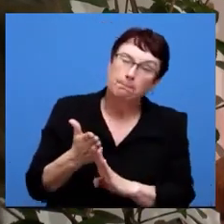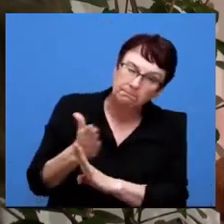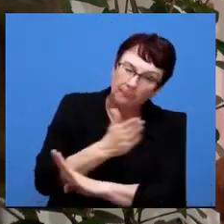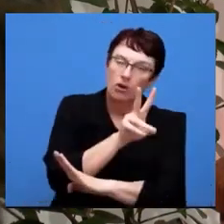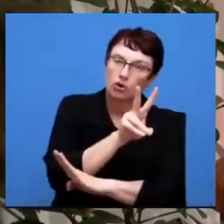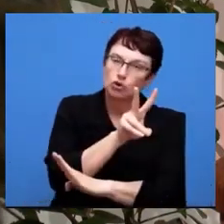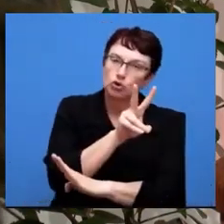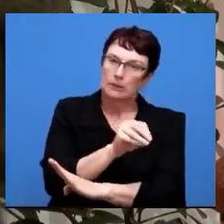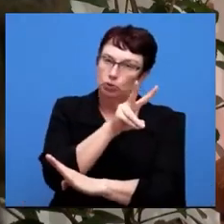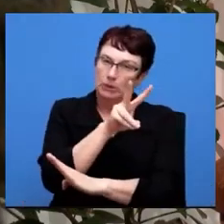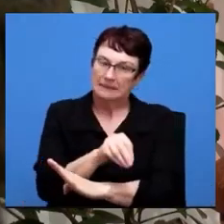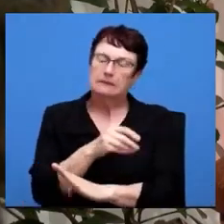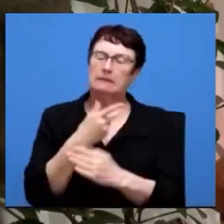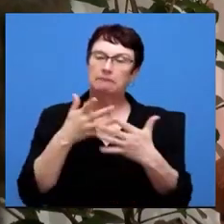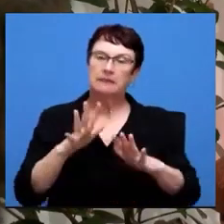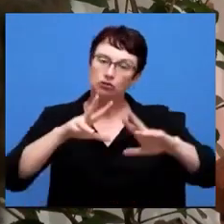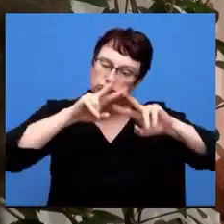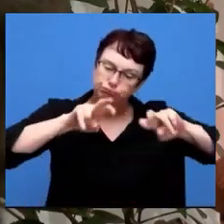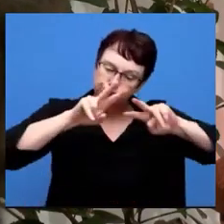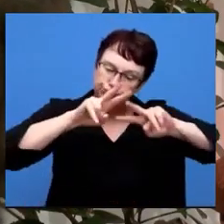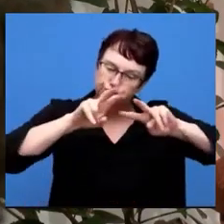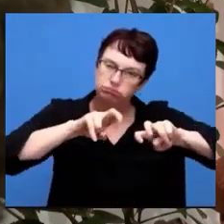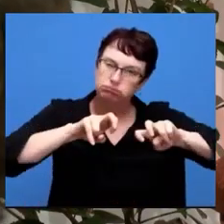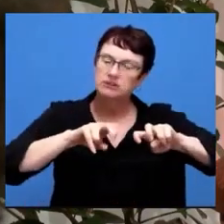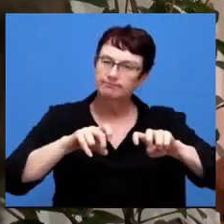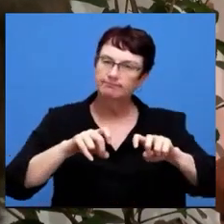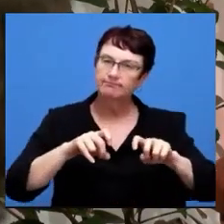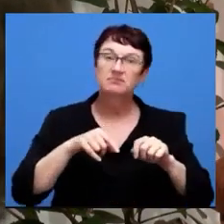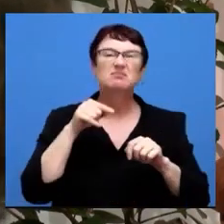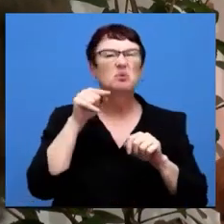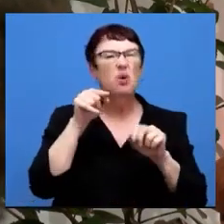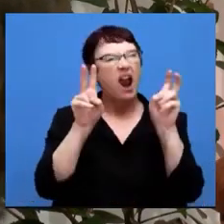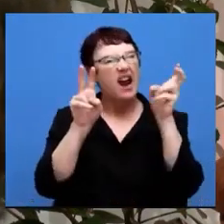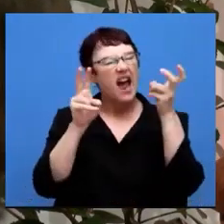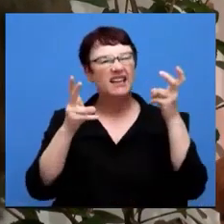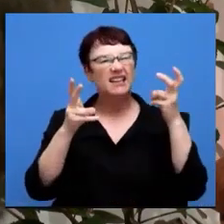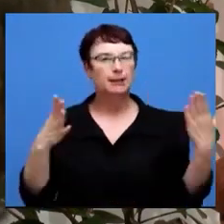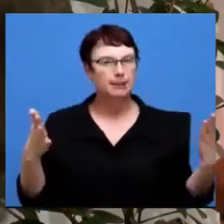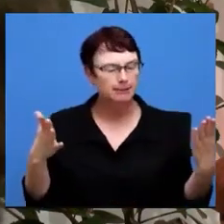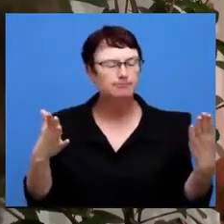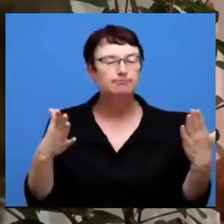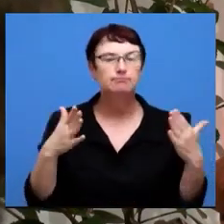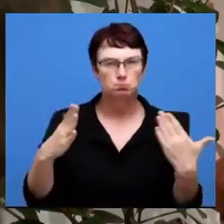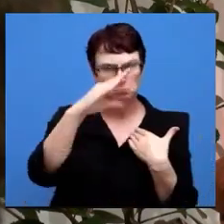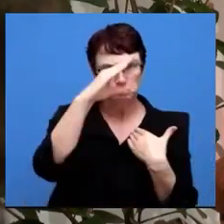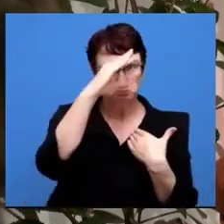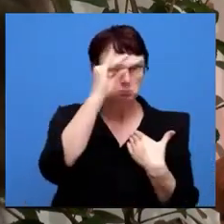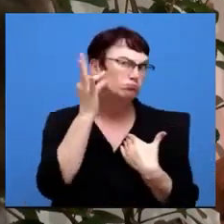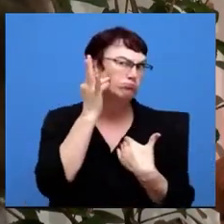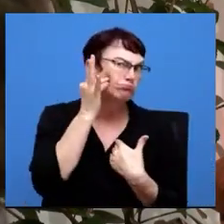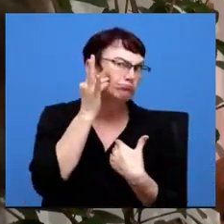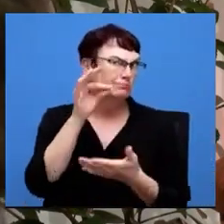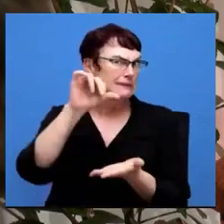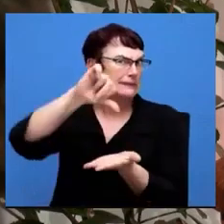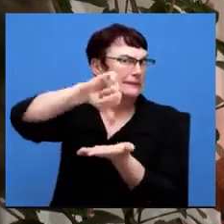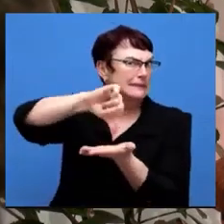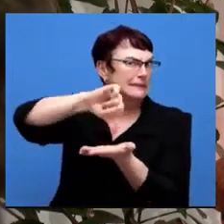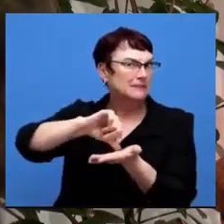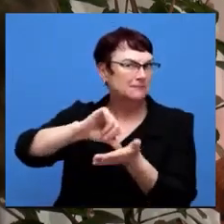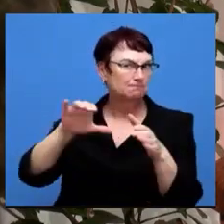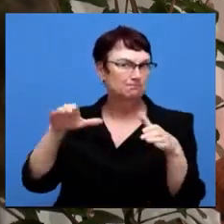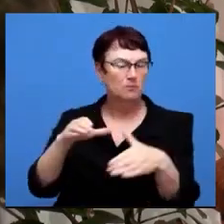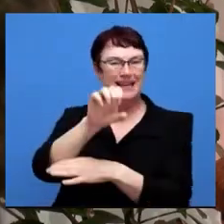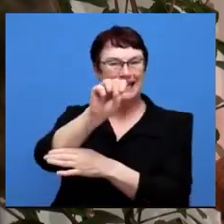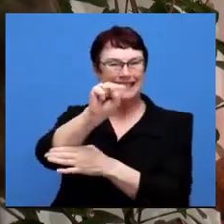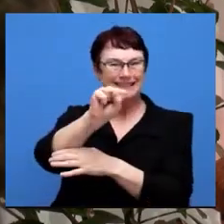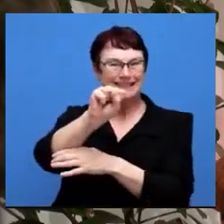social promotion. It's called Sex and the City, because we launched, let's say, this project, which is an observation of the